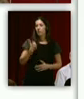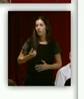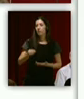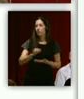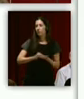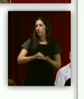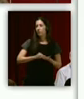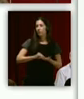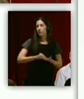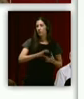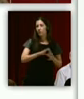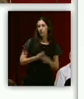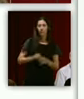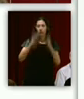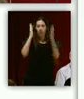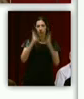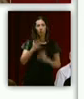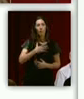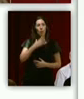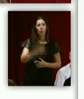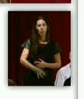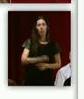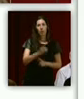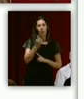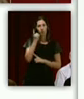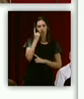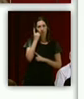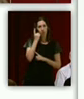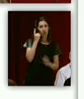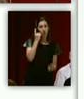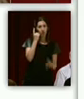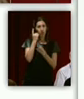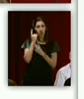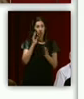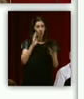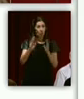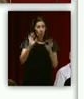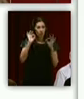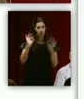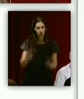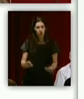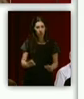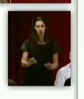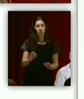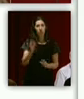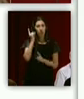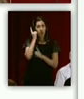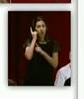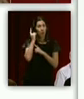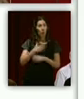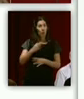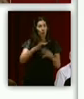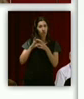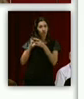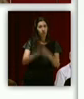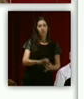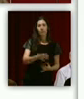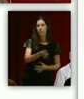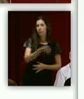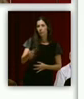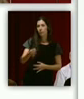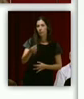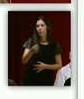had solved everything that had to do with the algorithm, and at that moment we were capable of sending the information regarding the